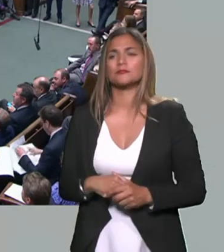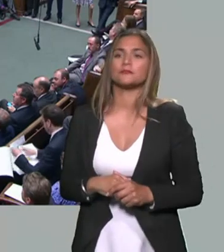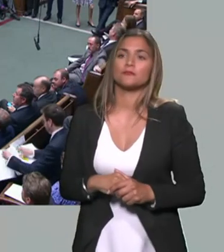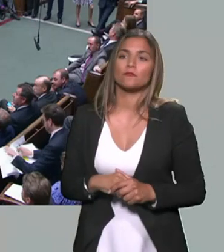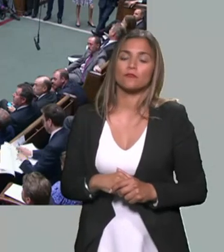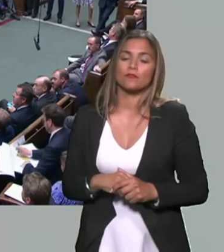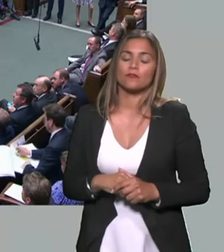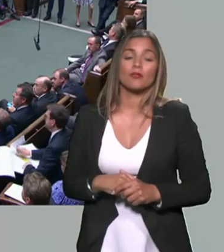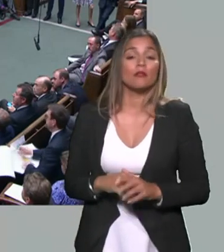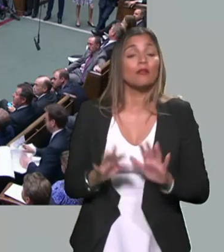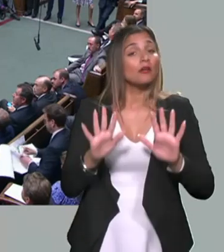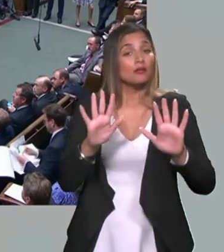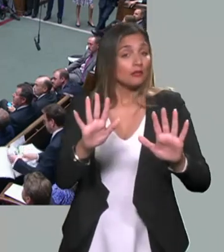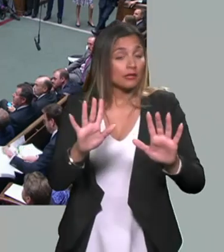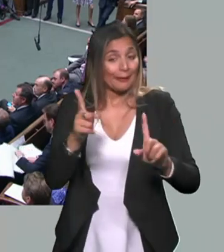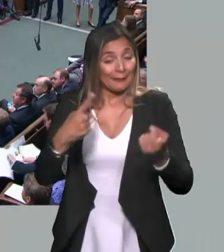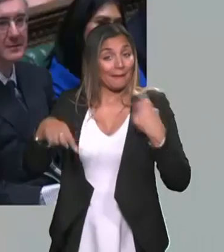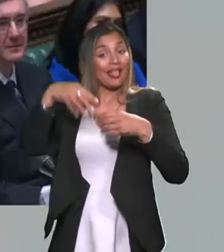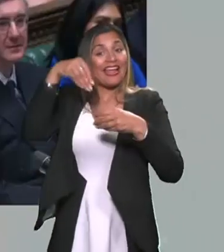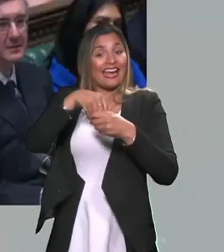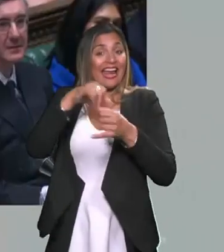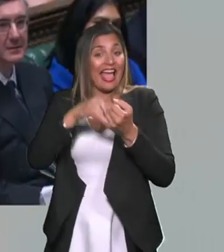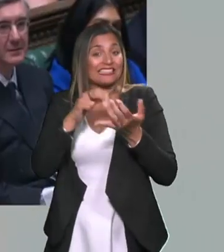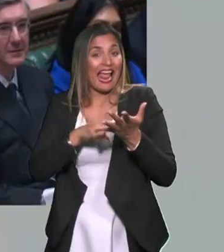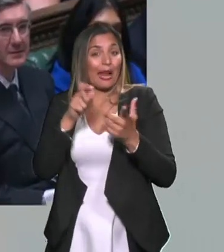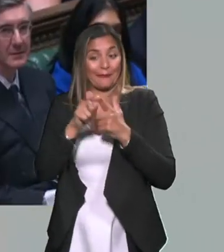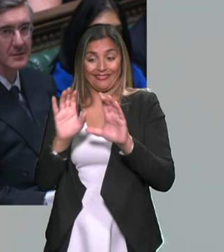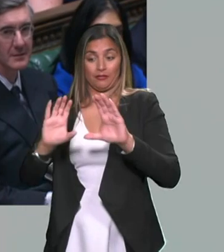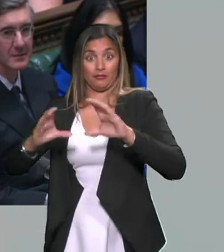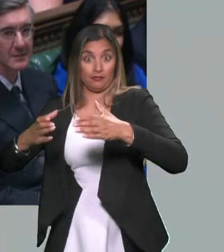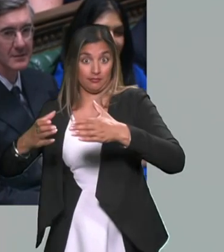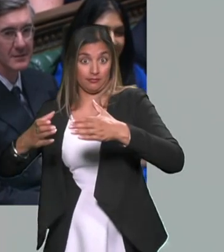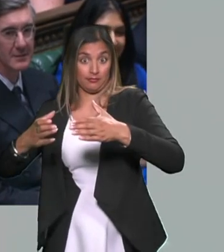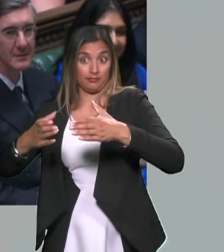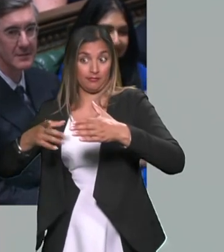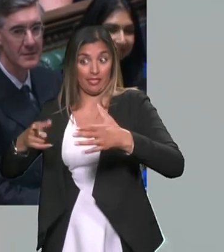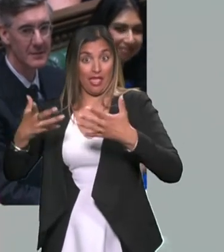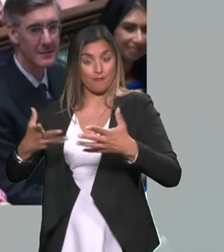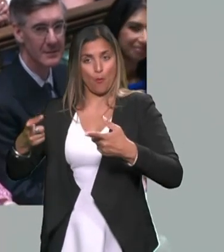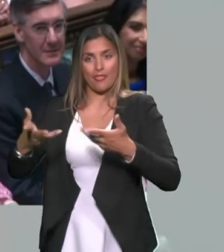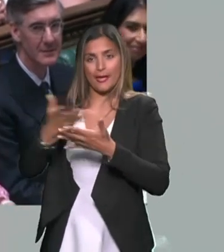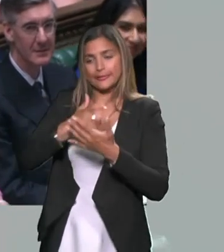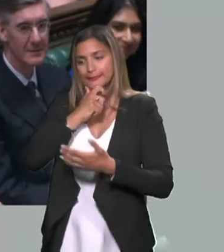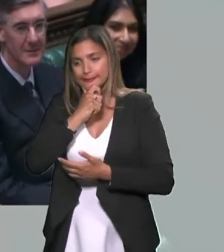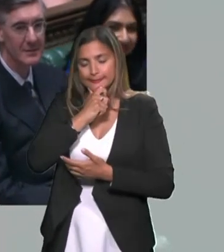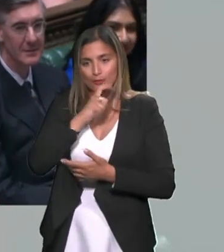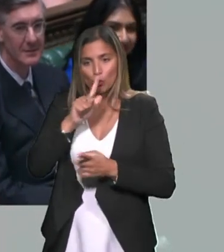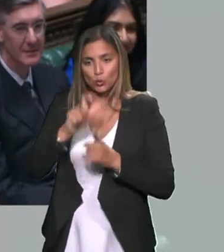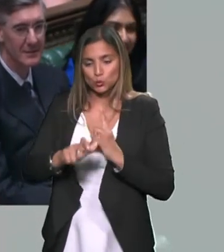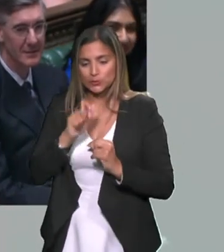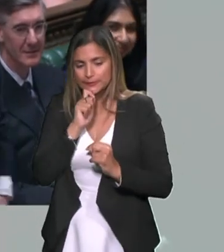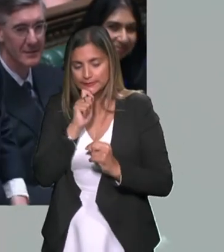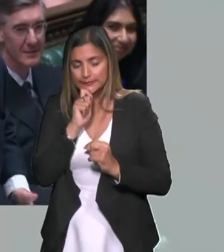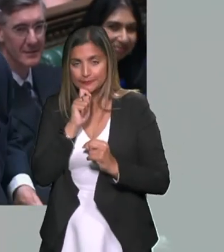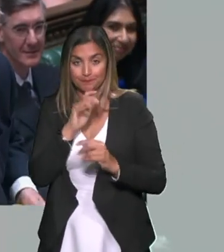it, the people of the SNP are currently deciding what to do with my honourable friend. And heaven forfend